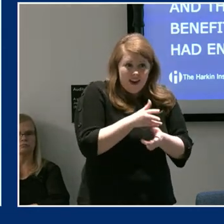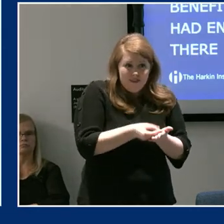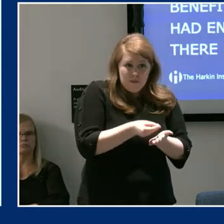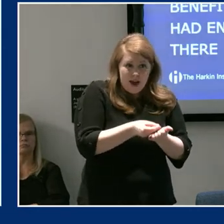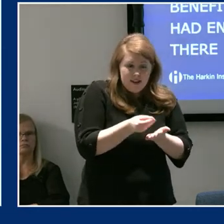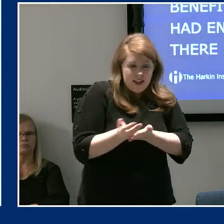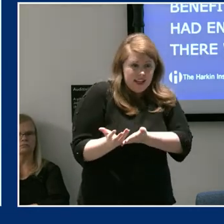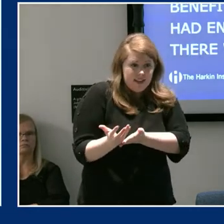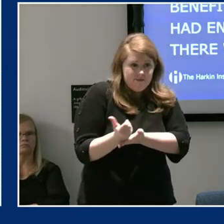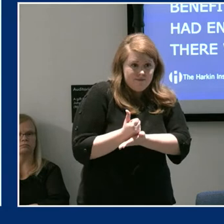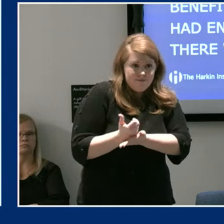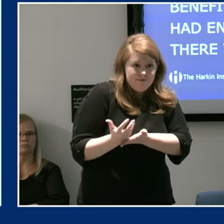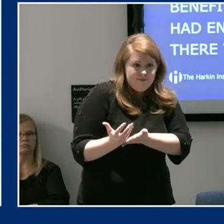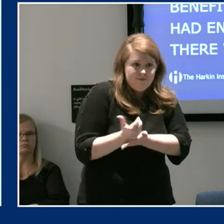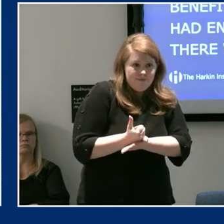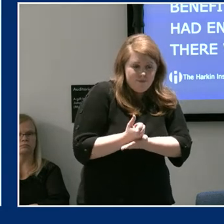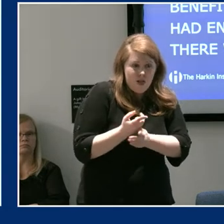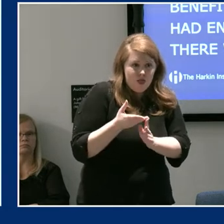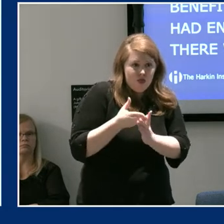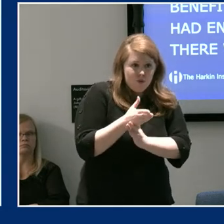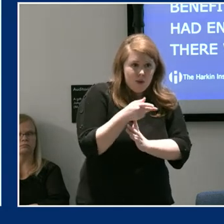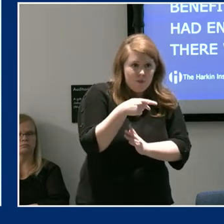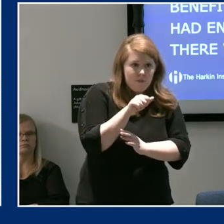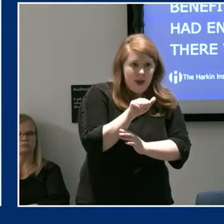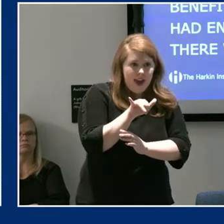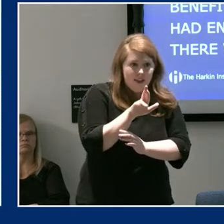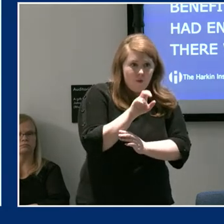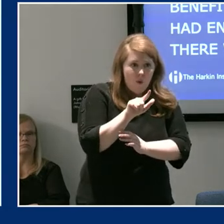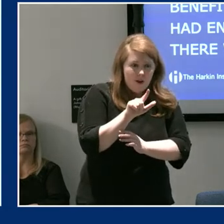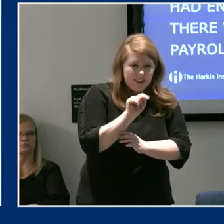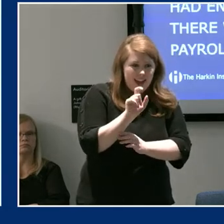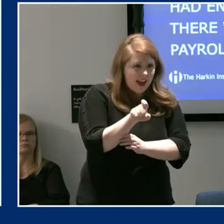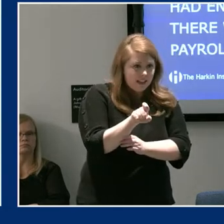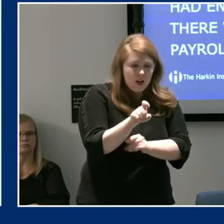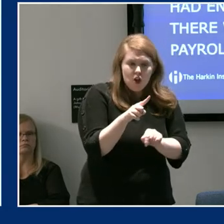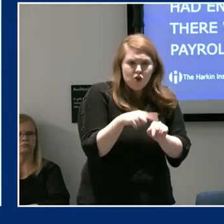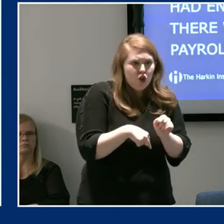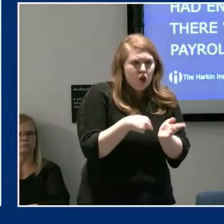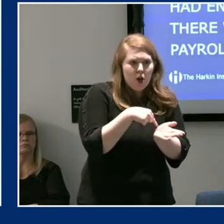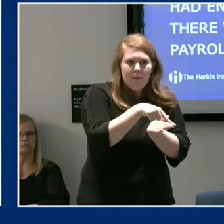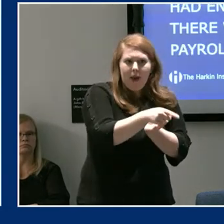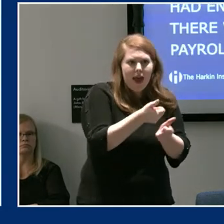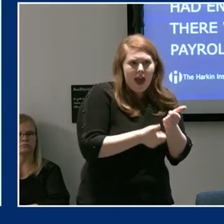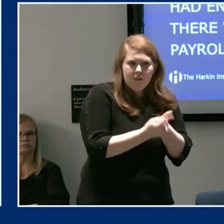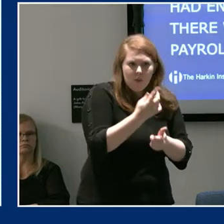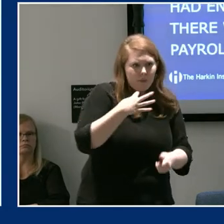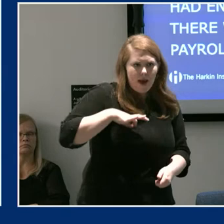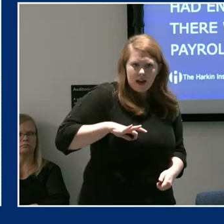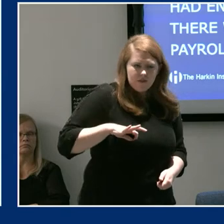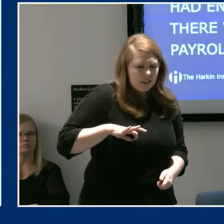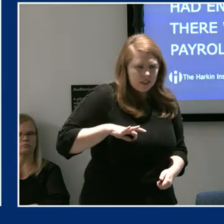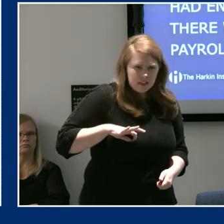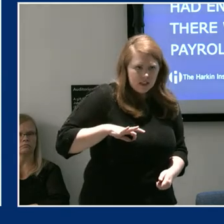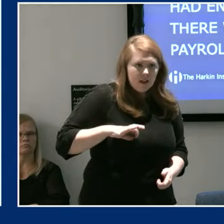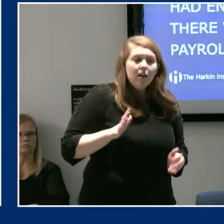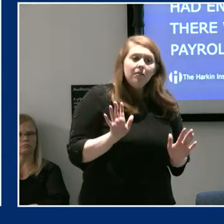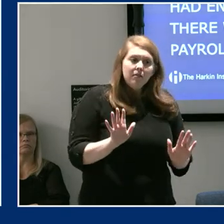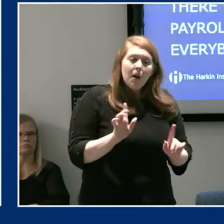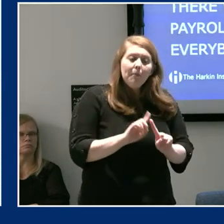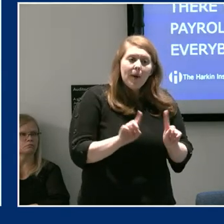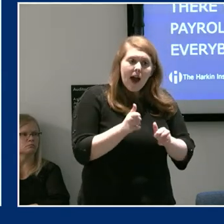payroll system, payroll tax, to fully pay everybody all their benefits. But everybody got paid.